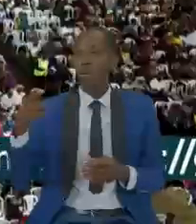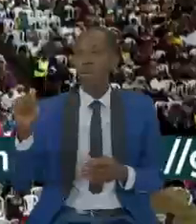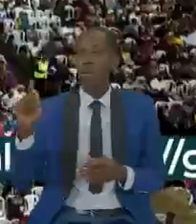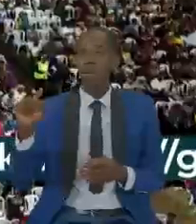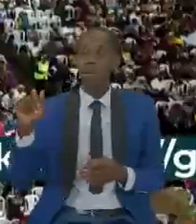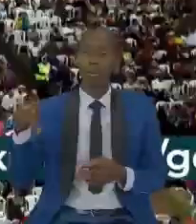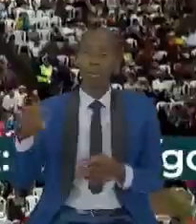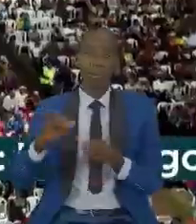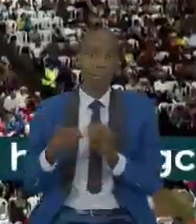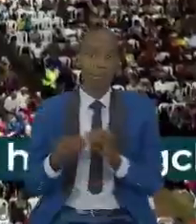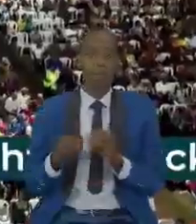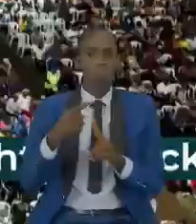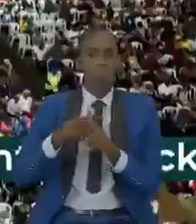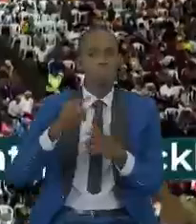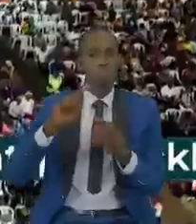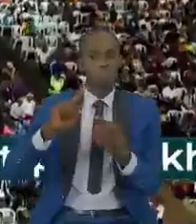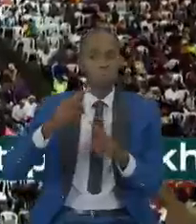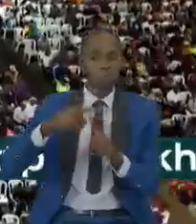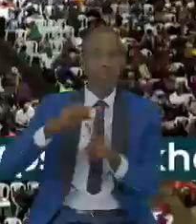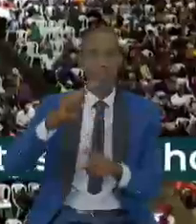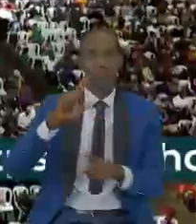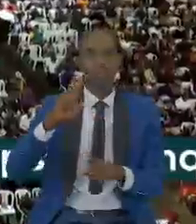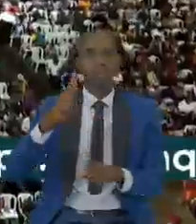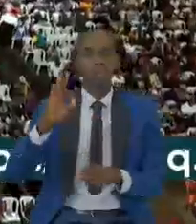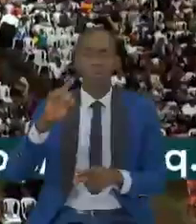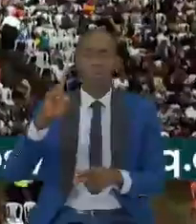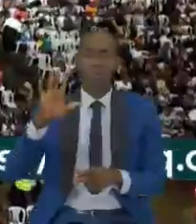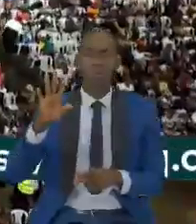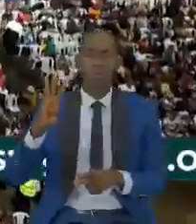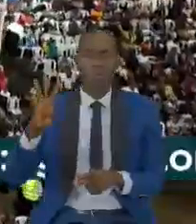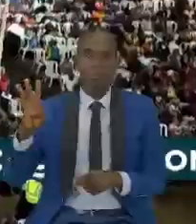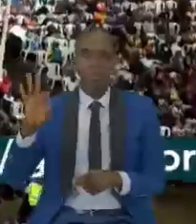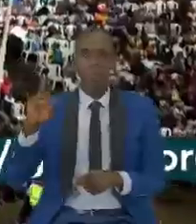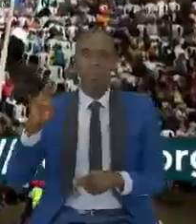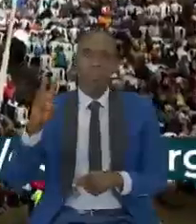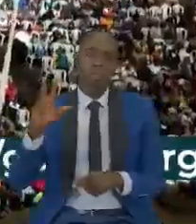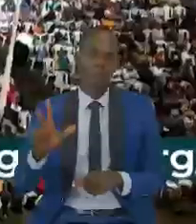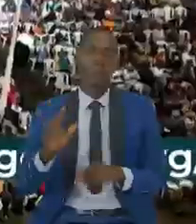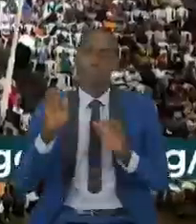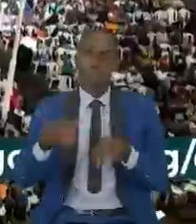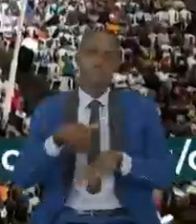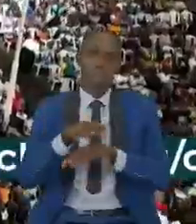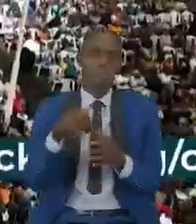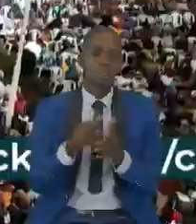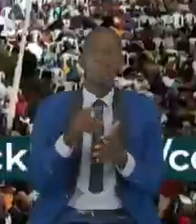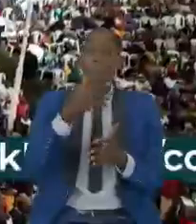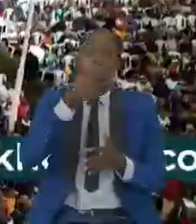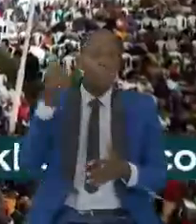also record a video of your testimony and share with us via WhatsApp or